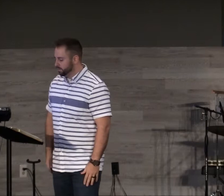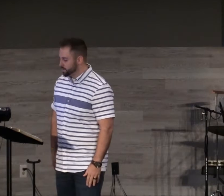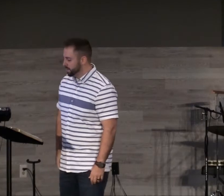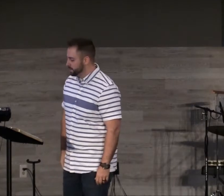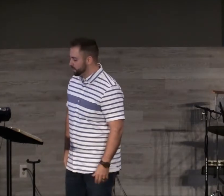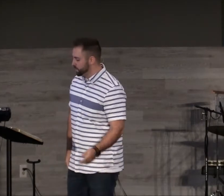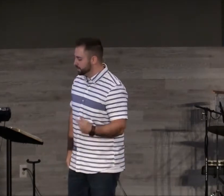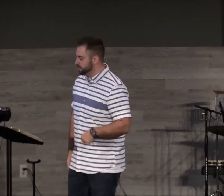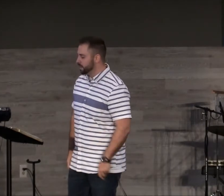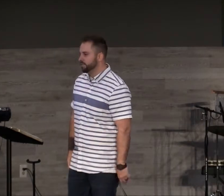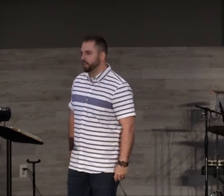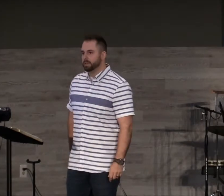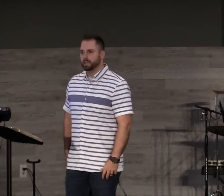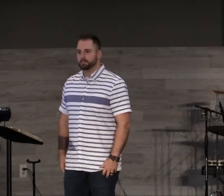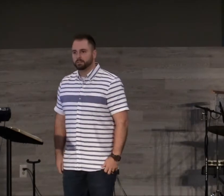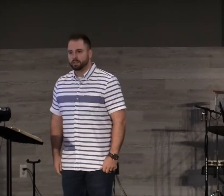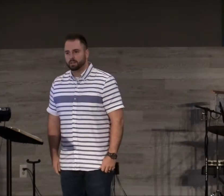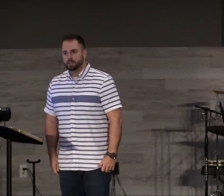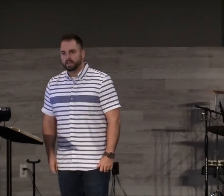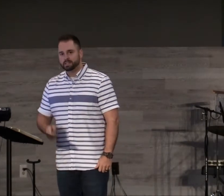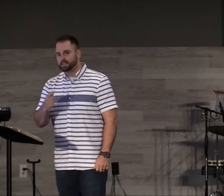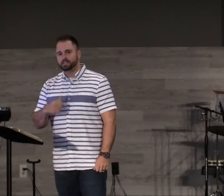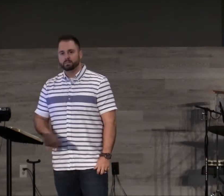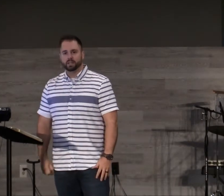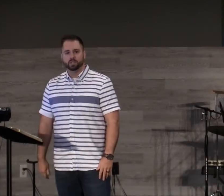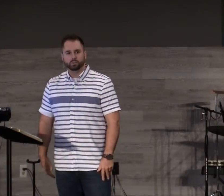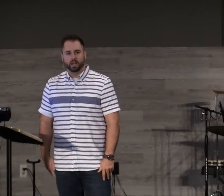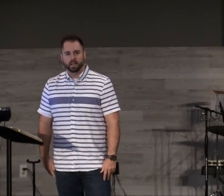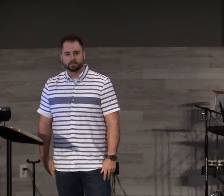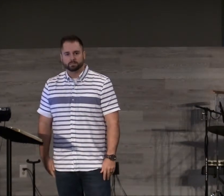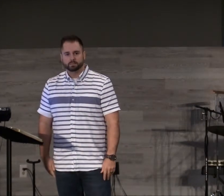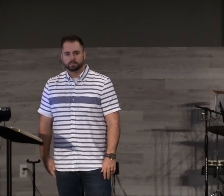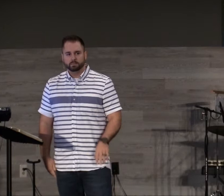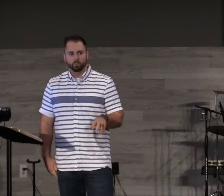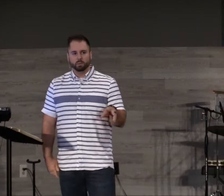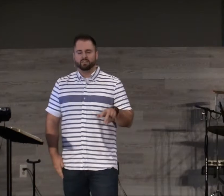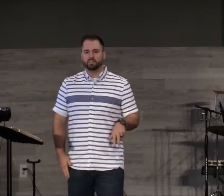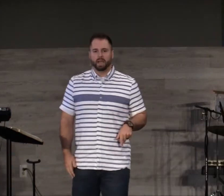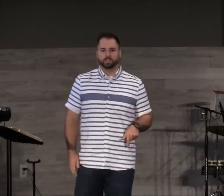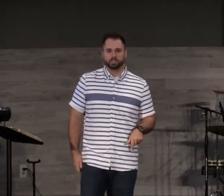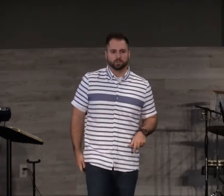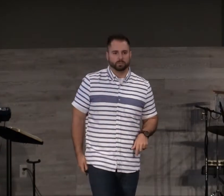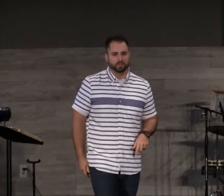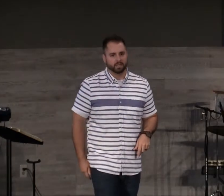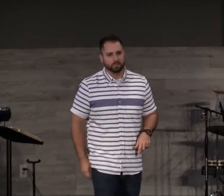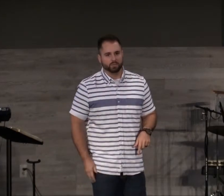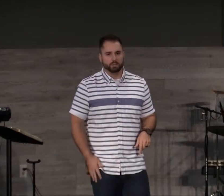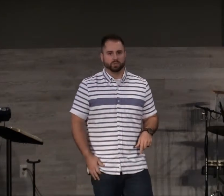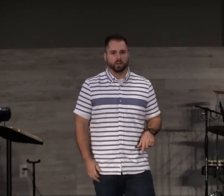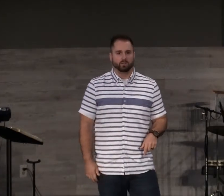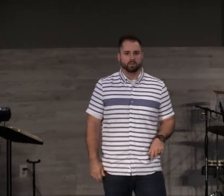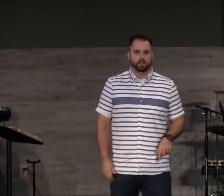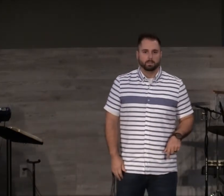saw in verse 27, Jesus says, come follow me. And he says that same thing to you and I. One of my favorite passages of scripture is in